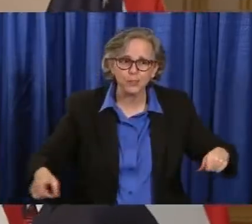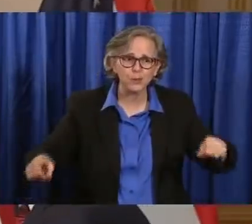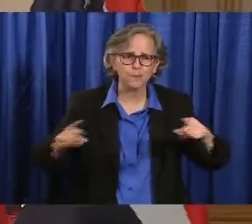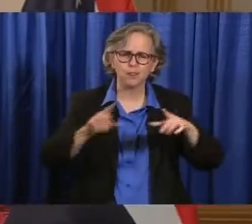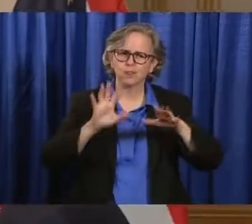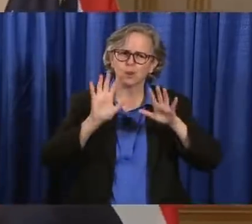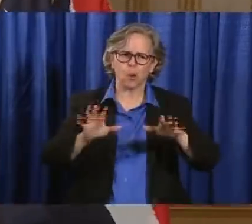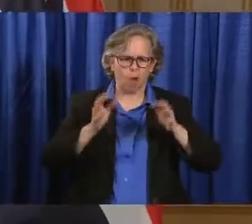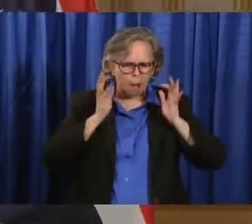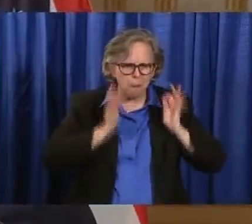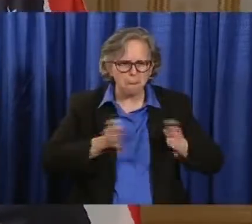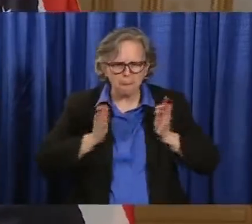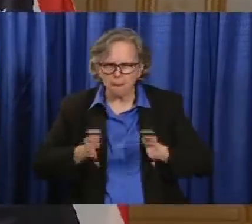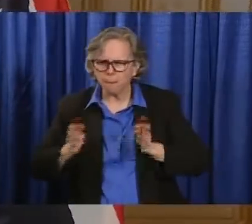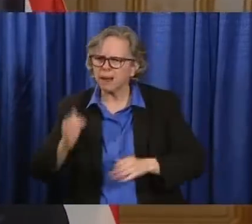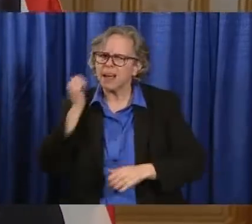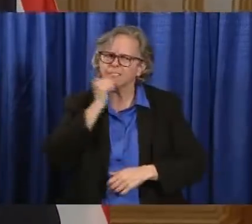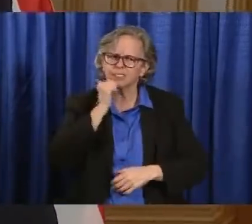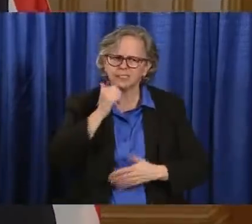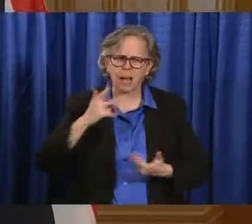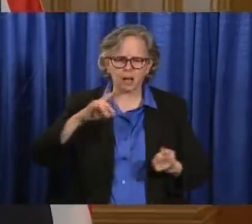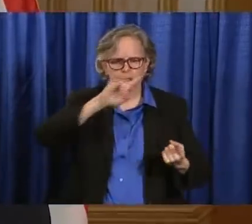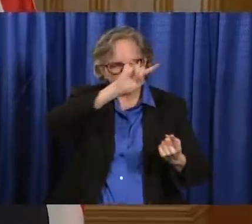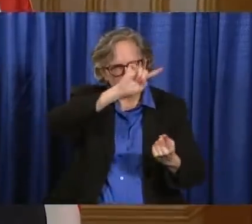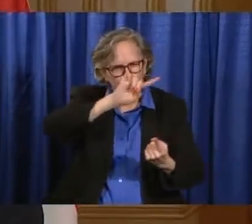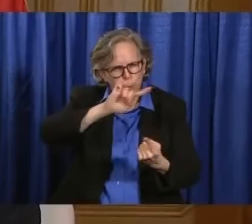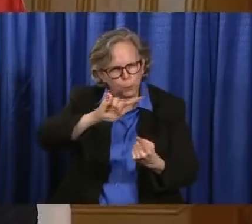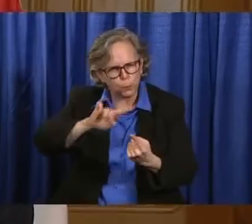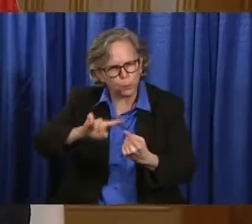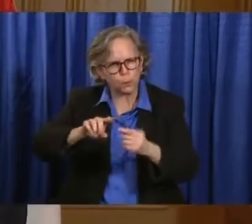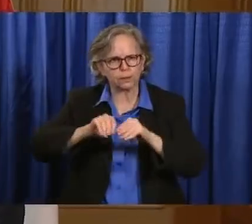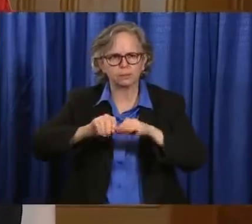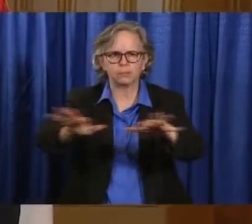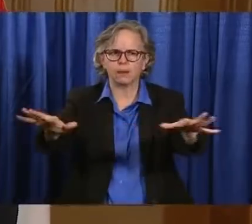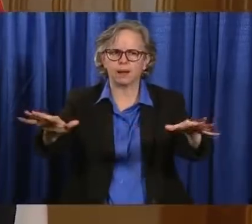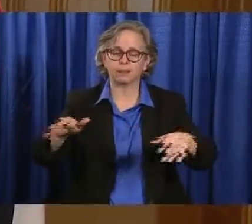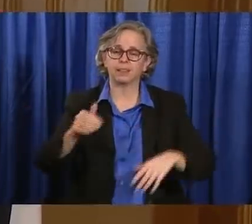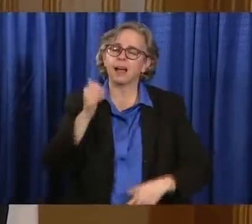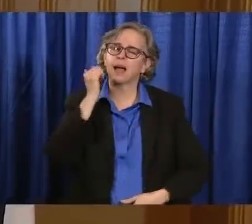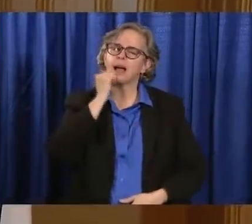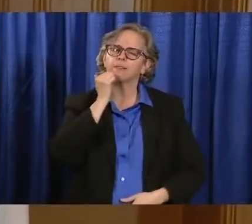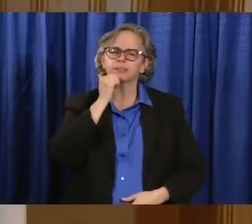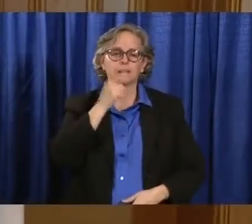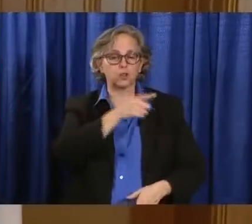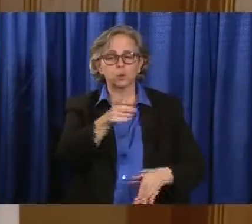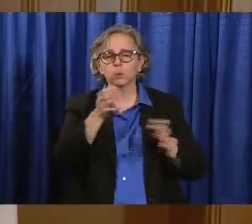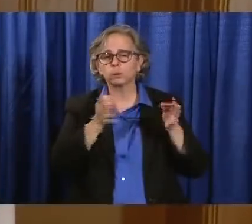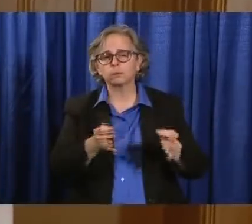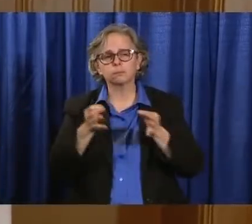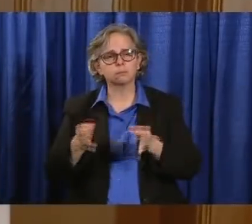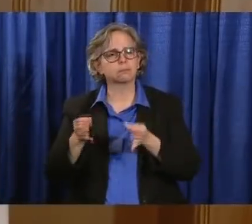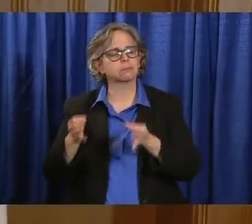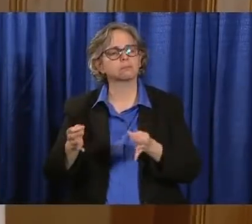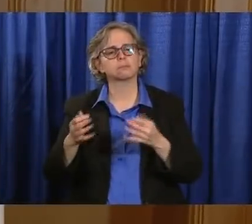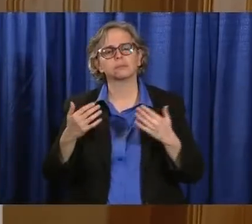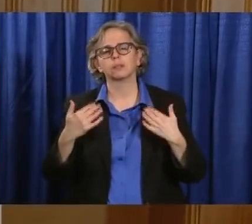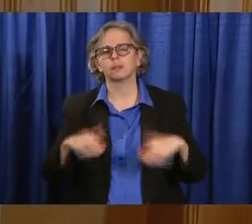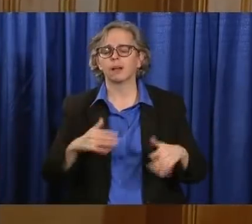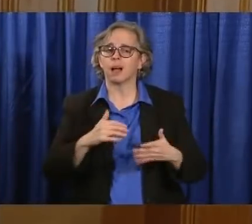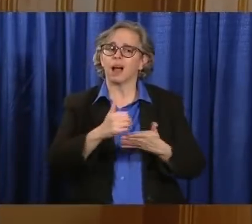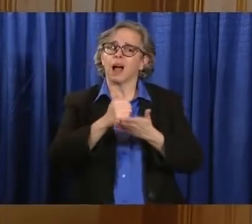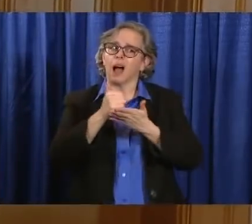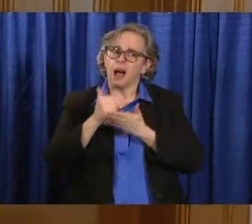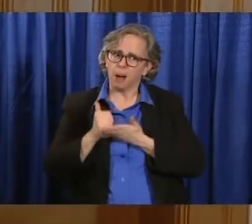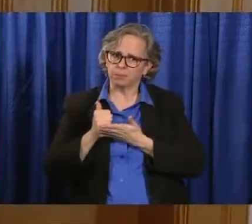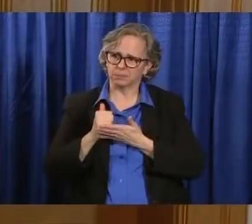curve. Every one of your individual efforts contributes to how tough the fight is going to be for those first-line providers,